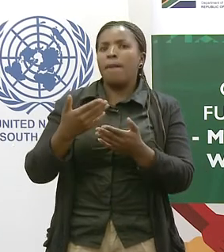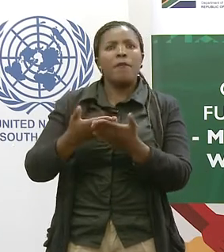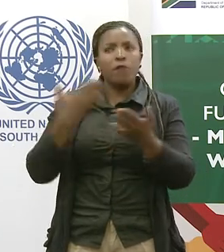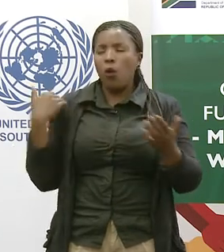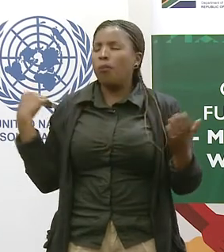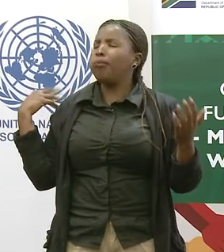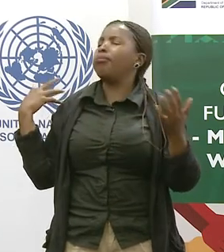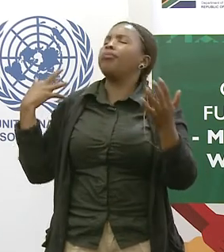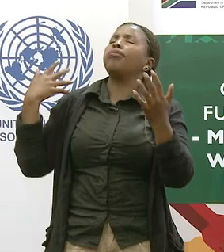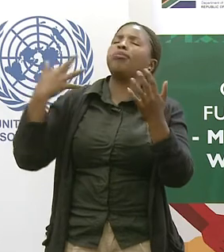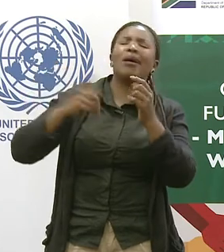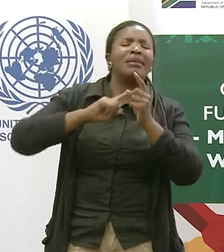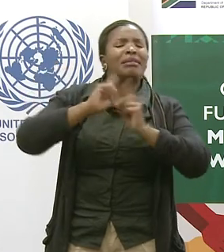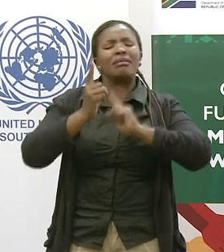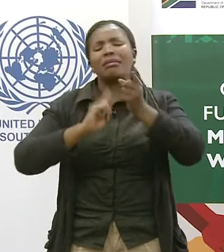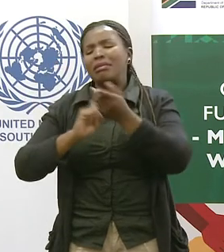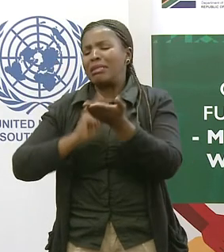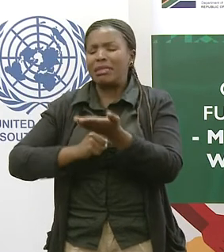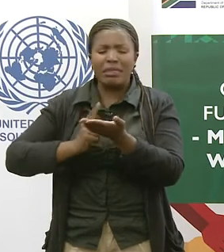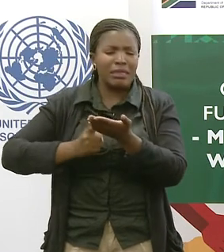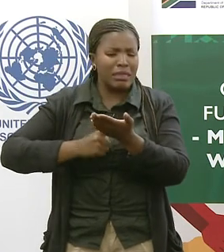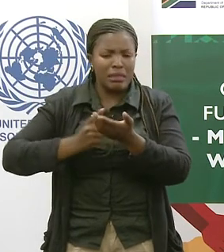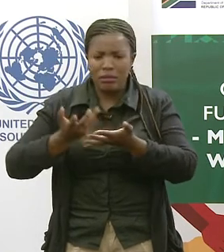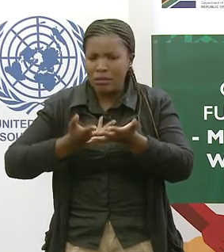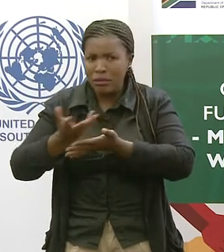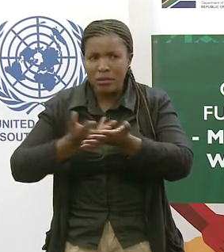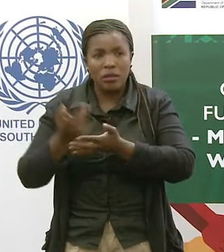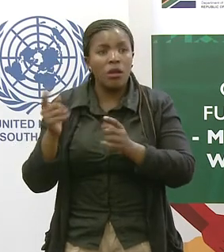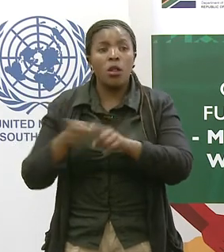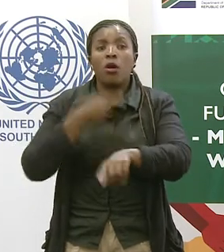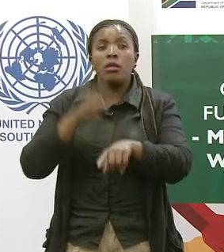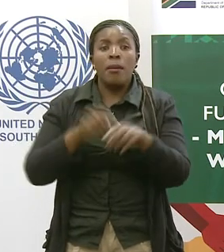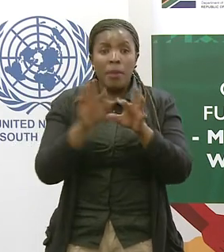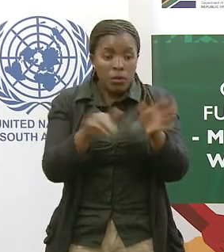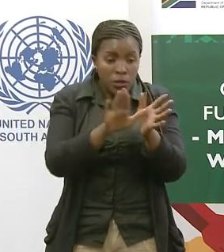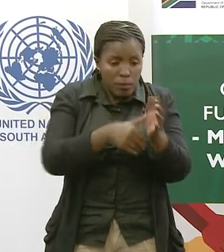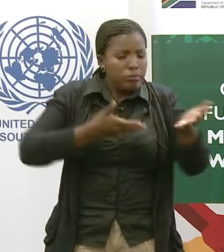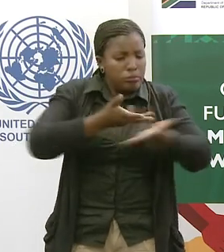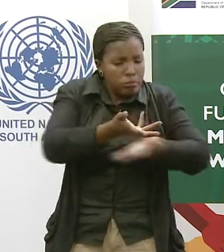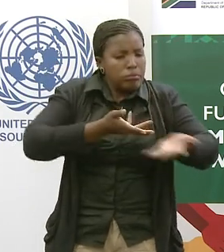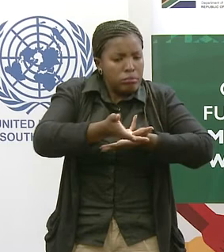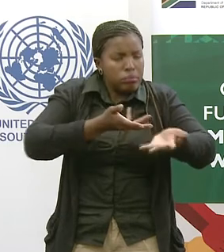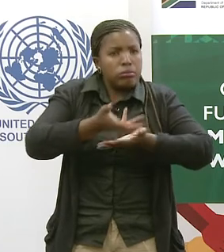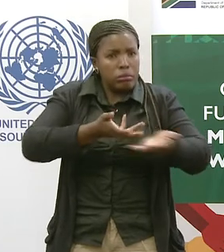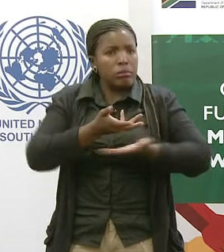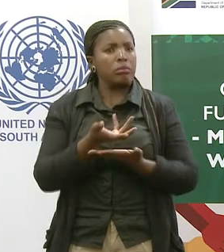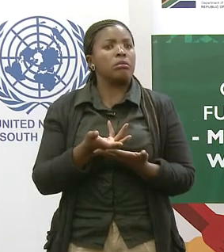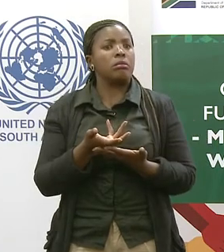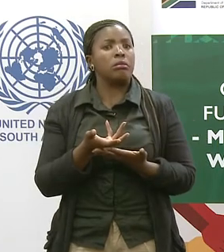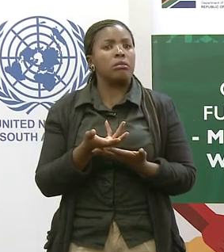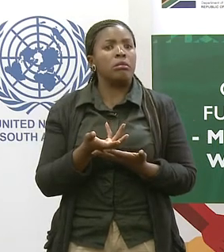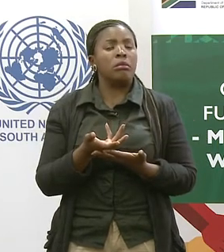for so long and very intense by people with disabilities themselves. And it is